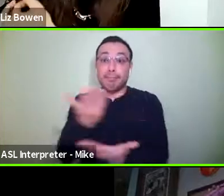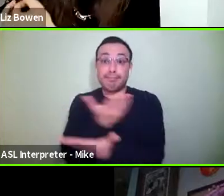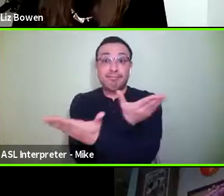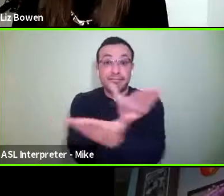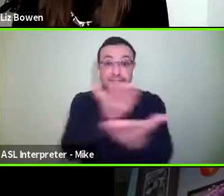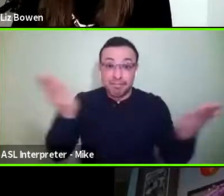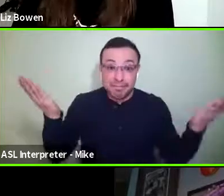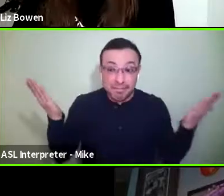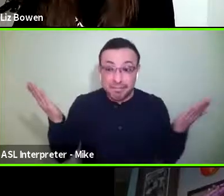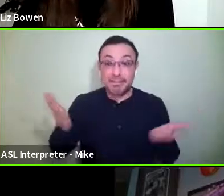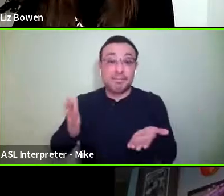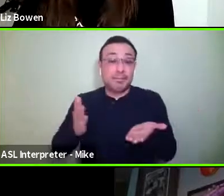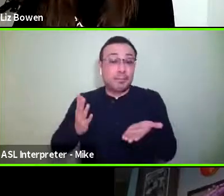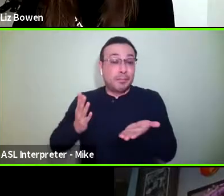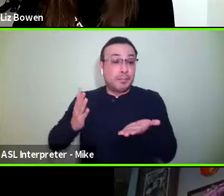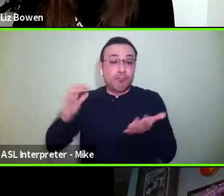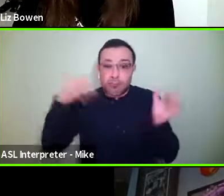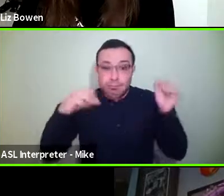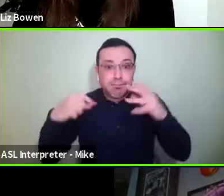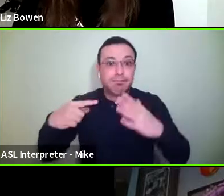ongoing conversations.